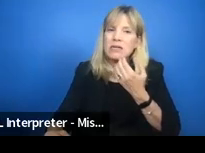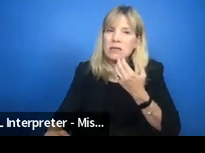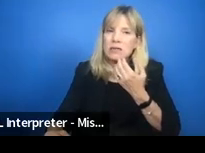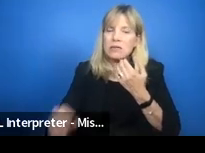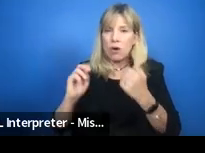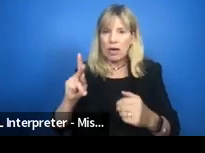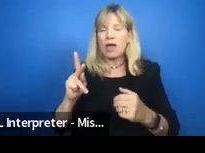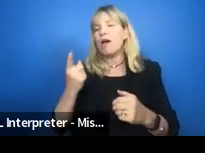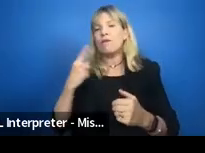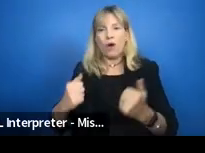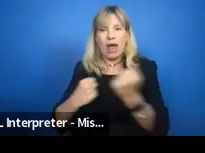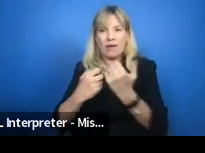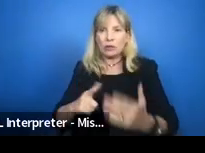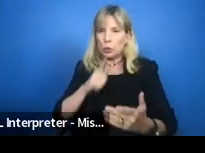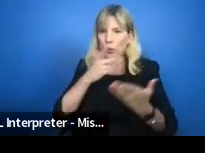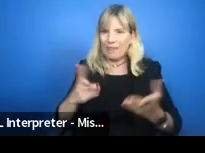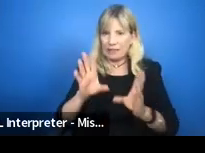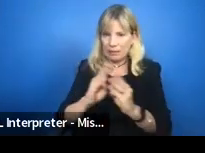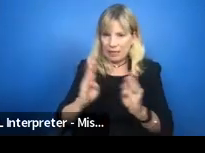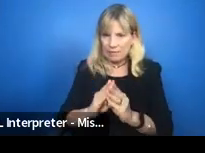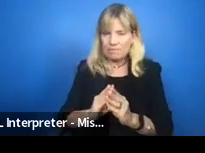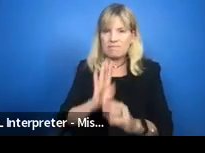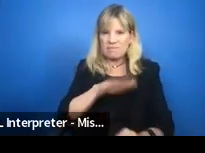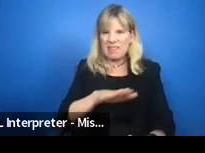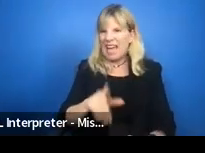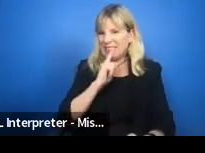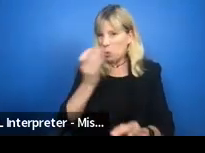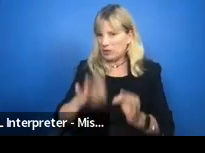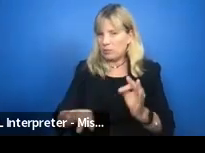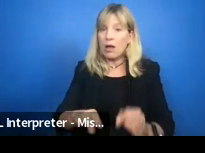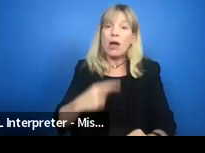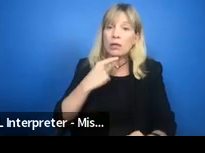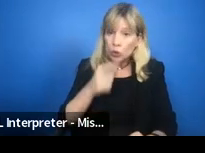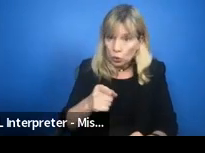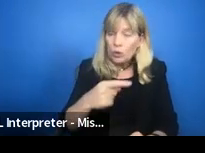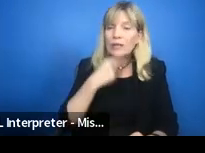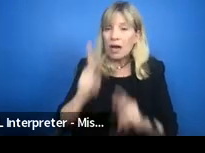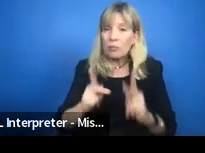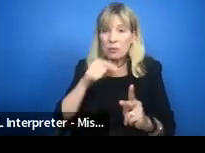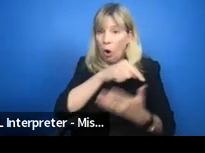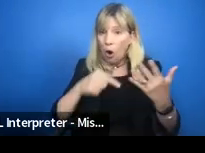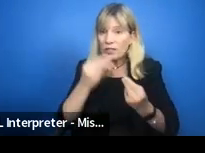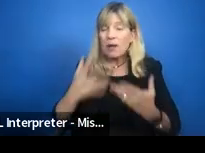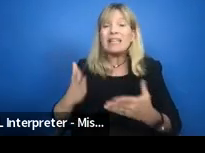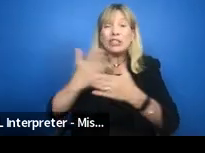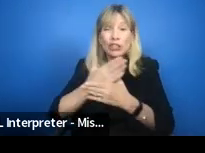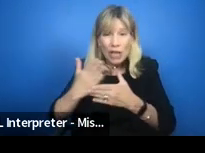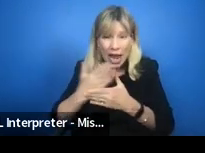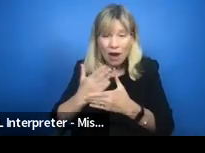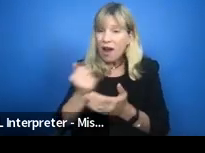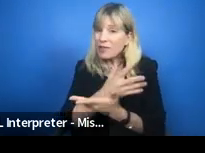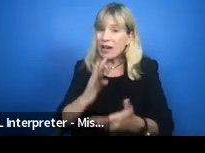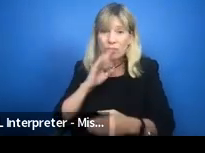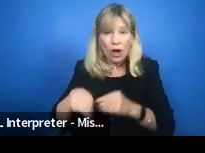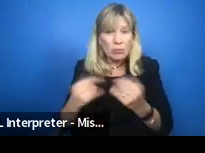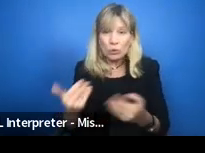Okay, and for the advocates on the call, here's what you can do, and it's pretty darn simple. Tell people this information. Just share everything I've talked